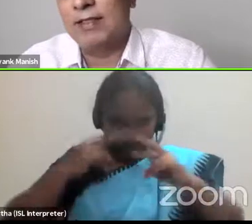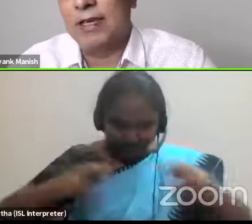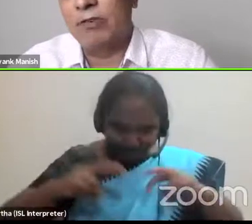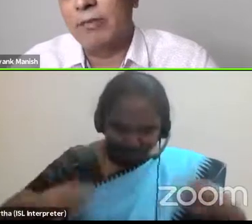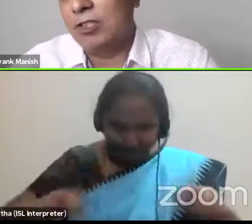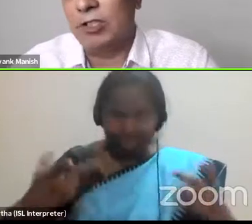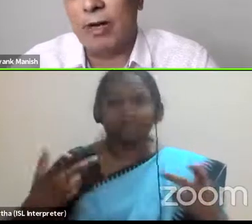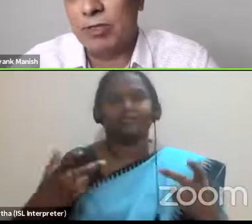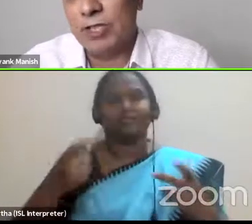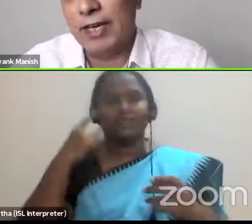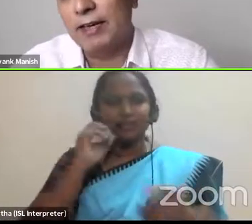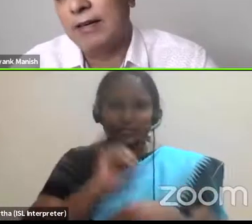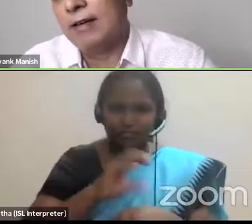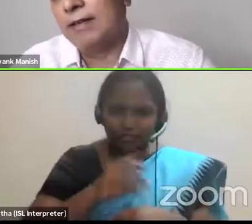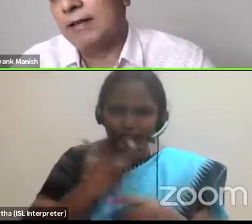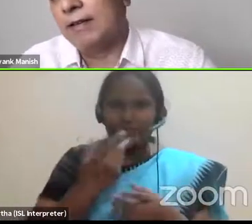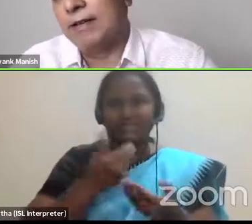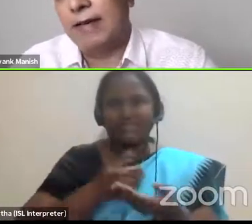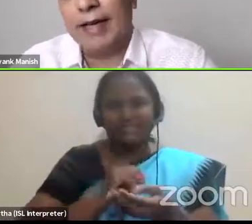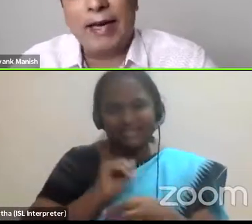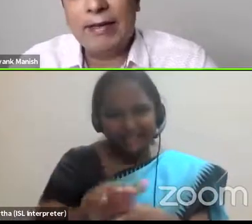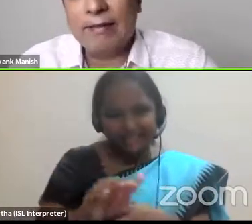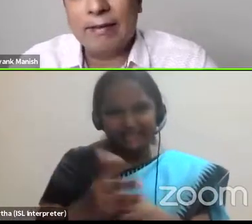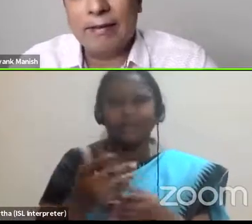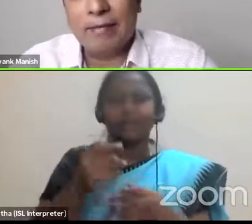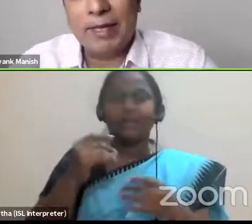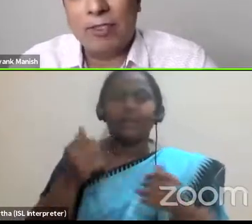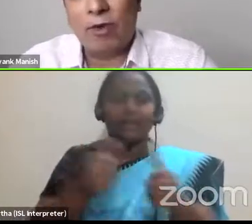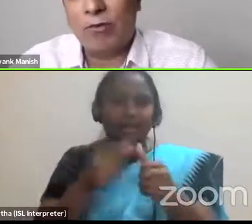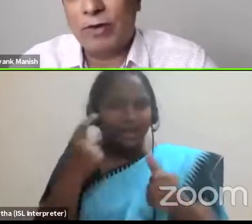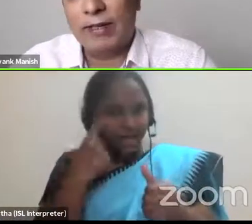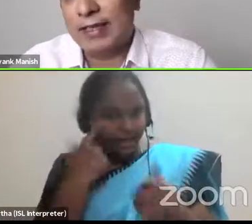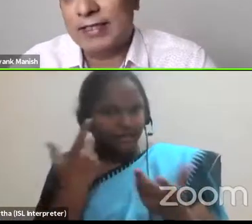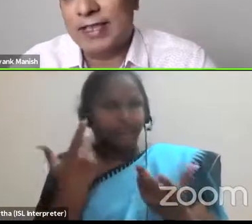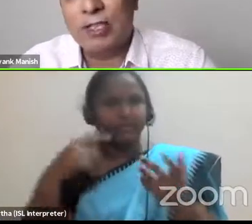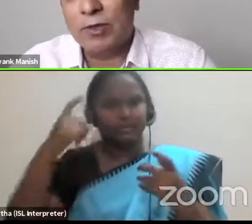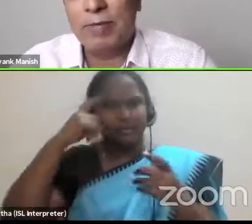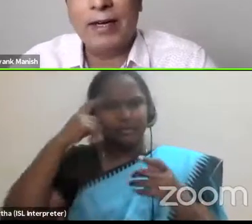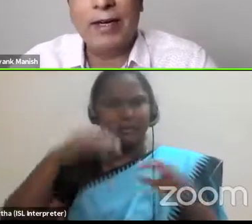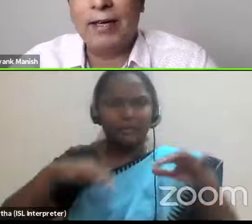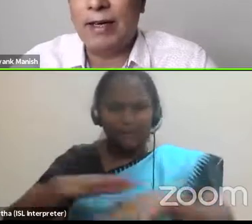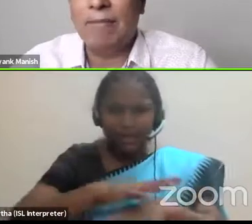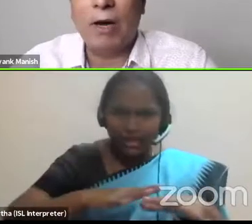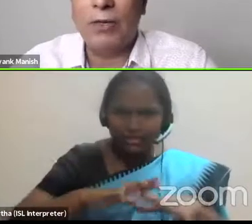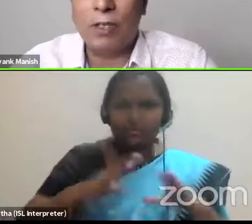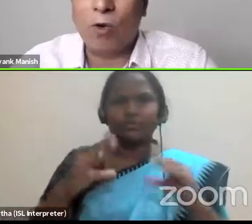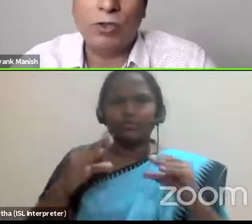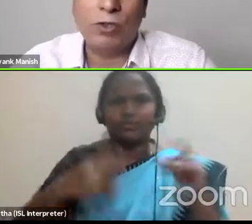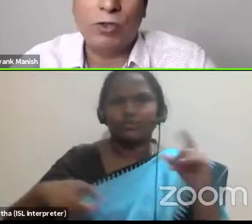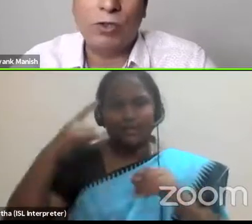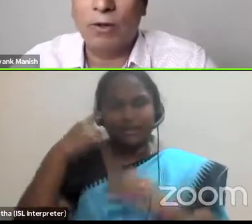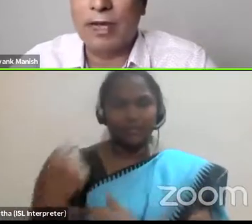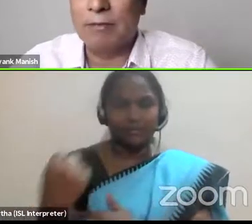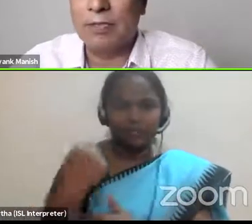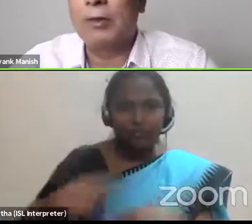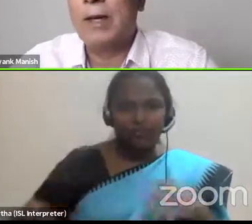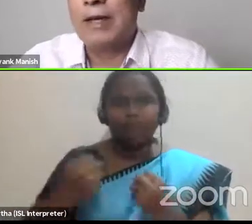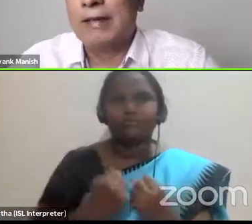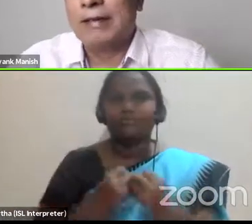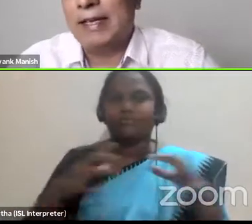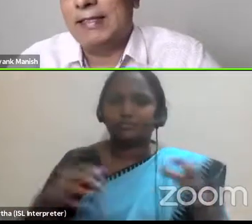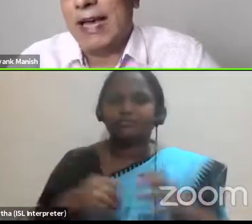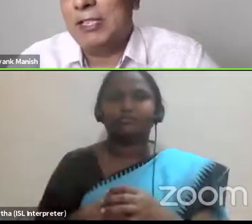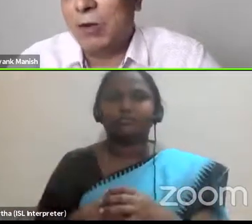that is the information about Hussain, the AI-based software that Accenture was building, and power it onto the hologram.